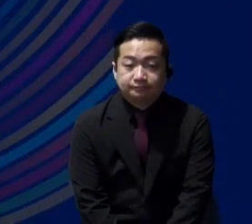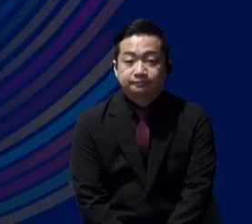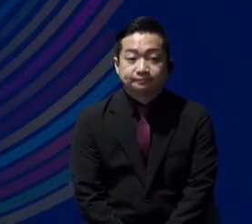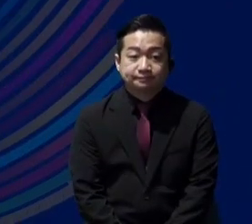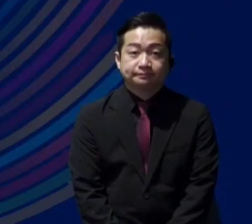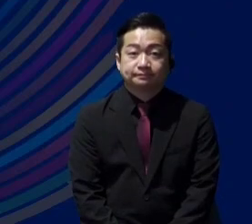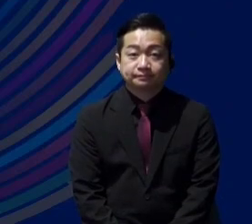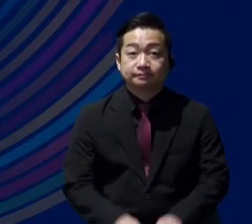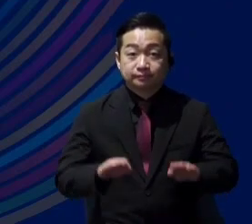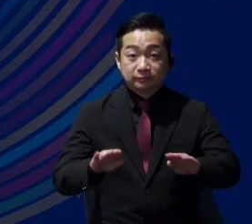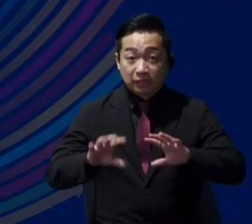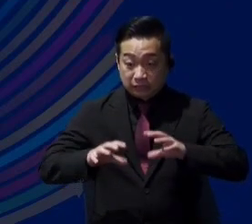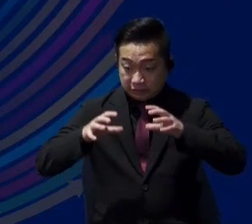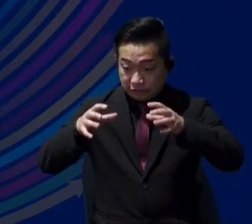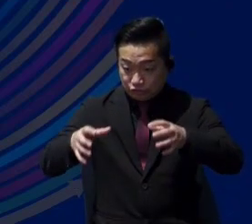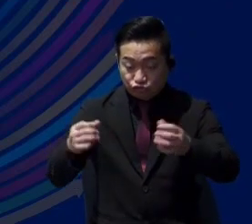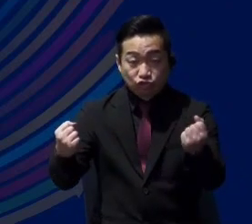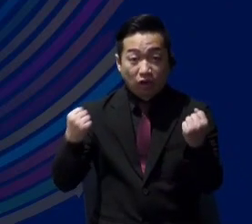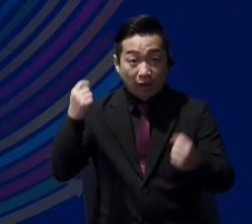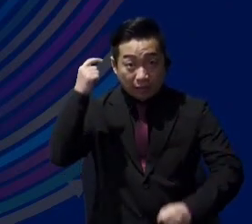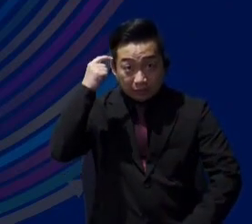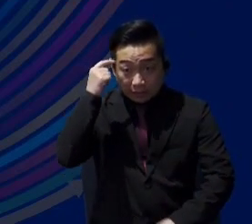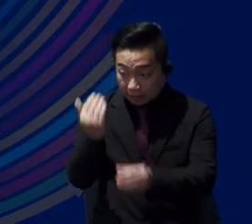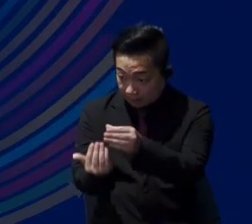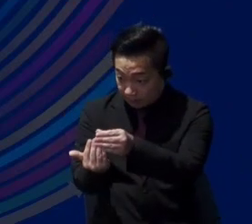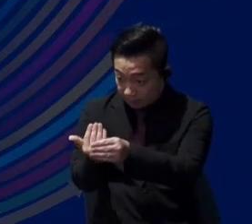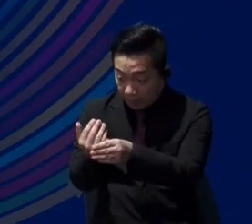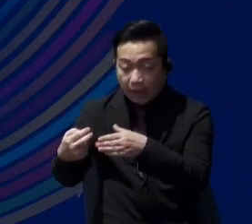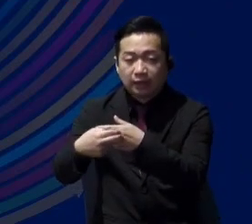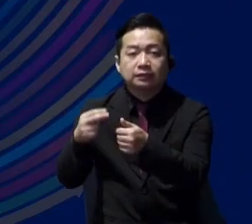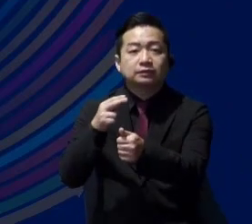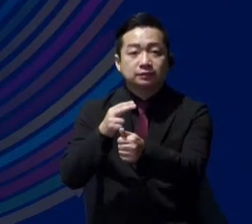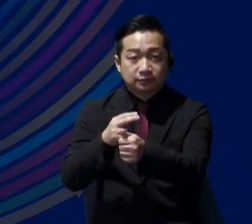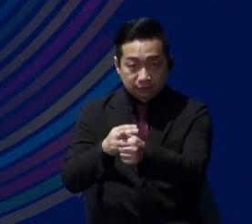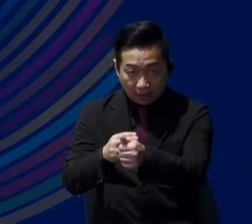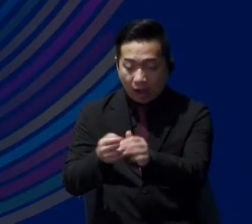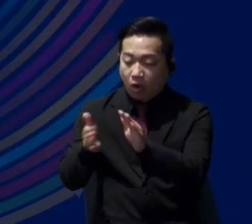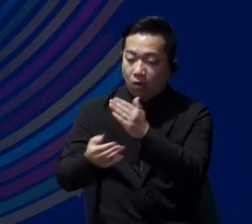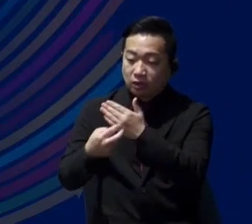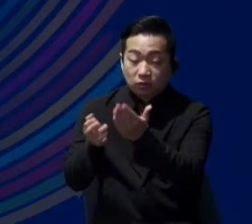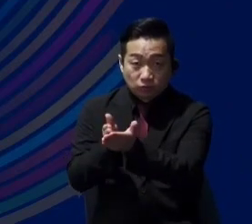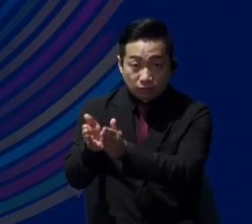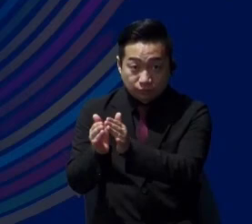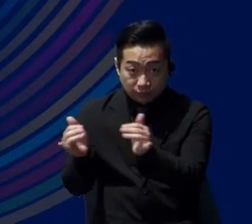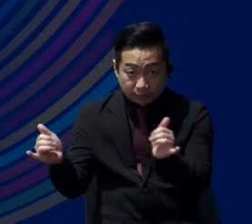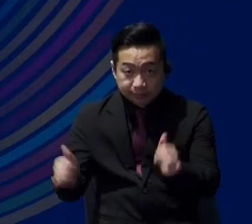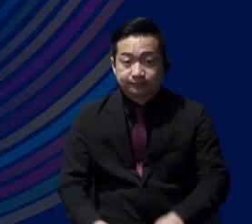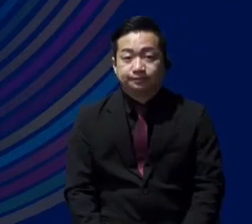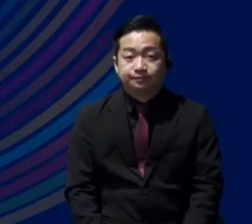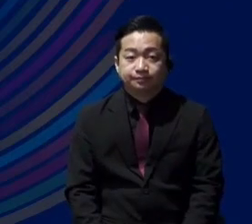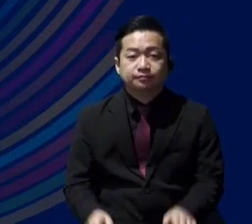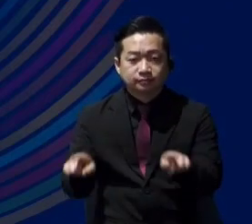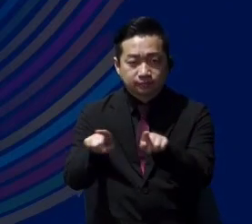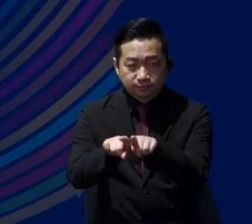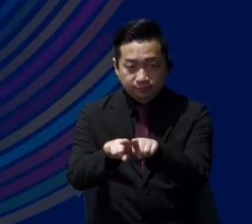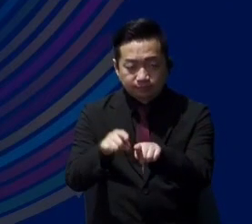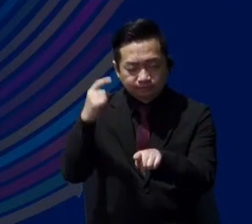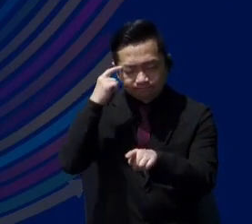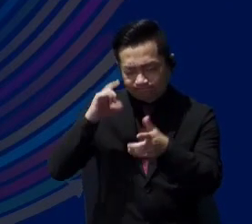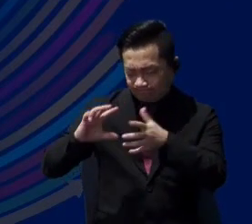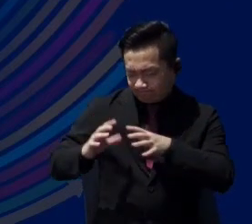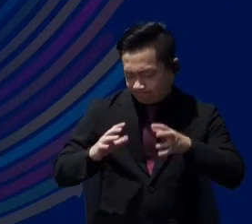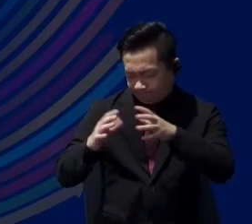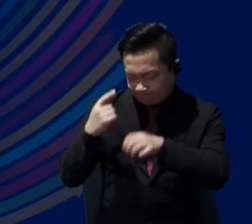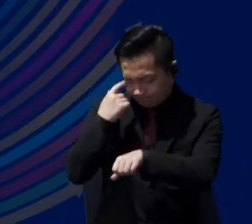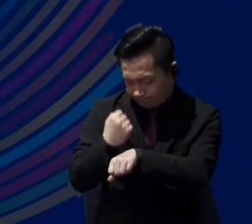many other public health physicians, came together to say it's not enough to just look at public health. We've